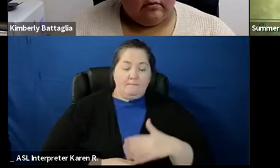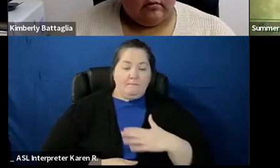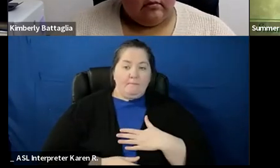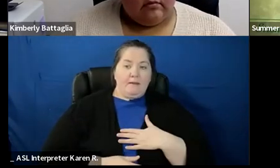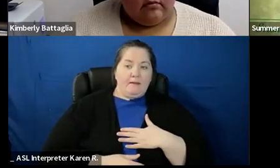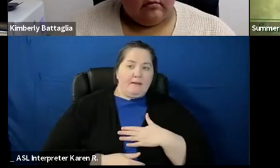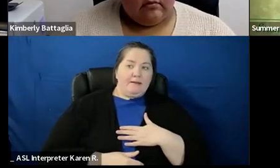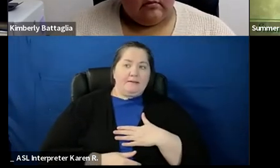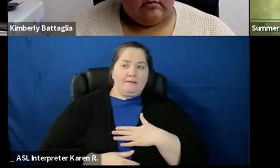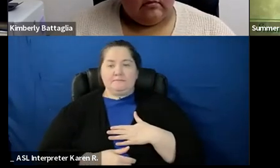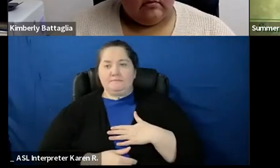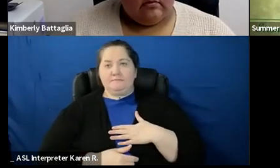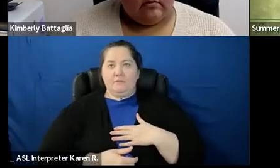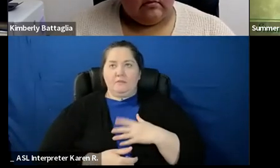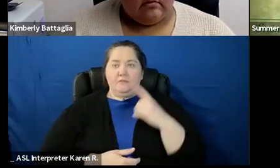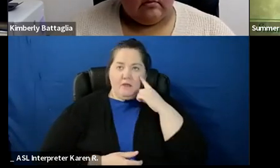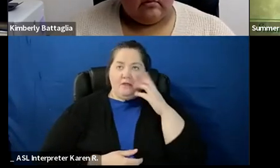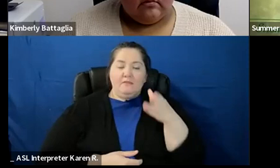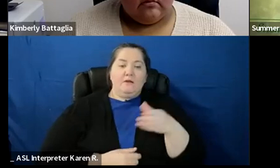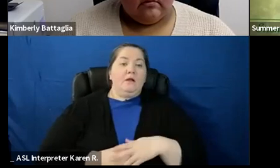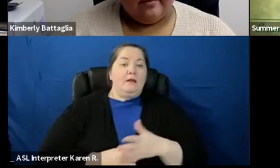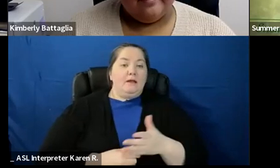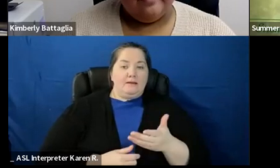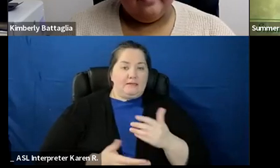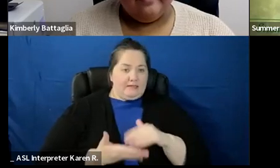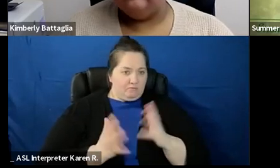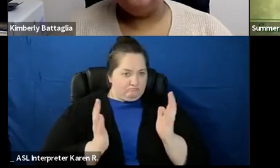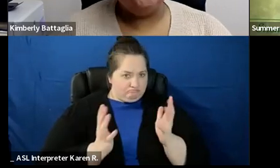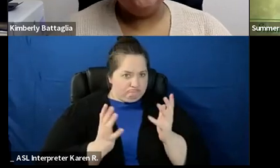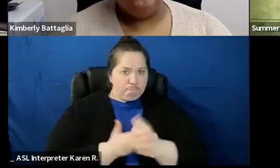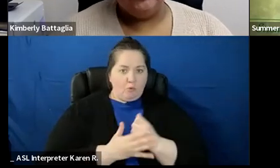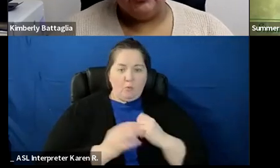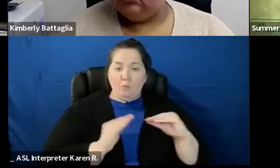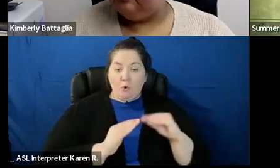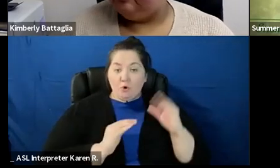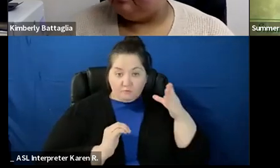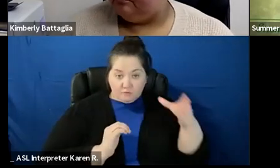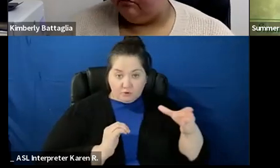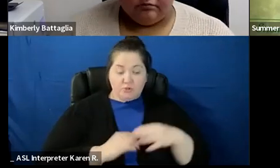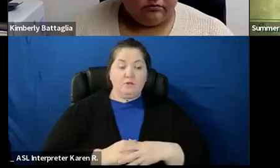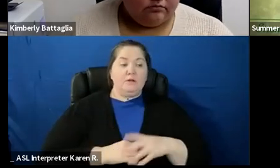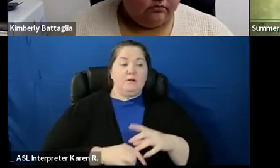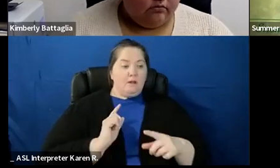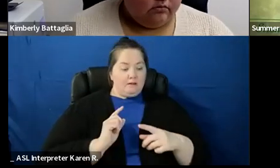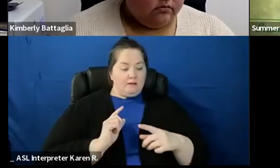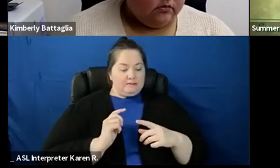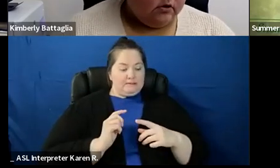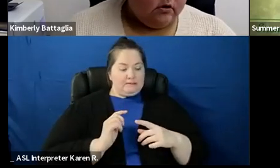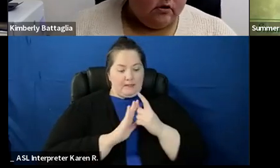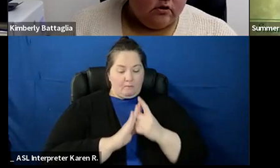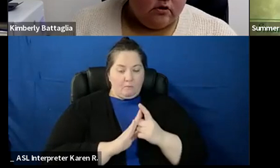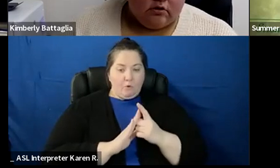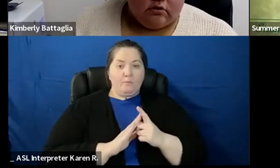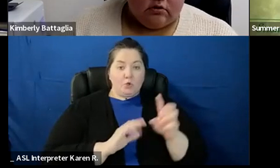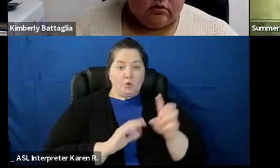like, once again, I'd love to talk more in the future, but this idea of, yeah, taking a moment to look at, you